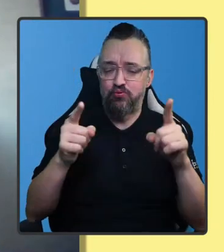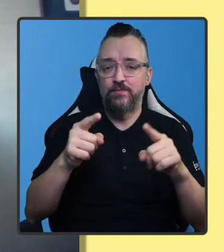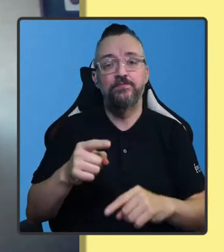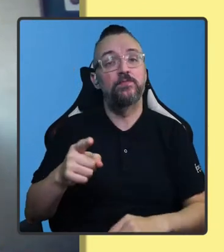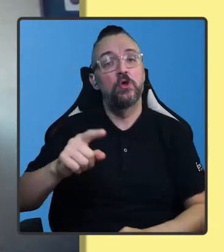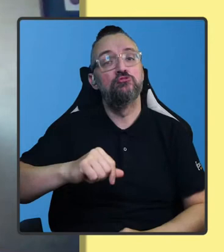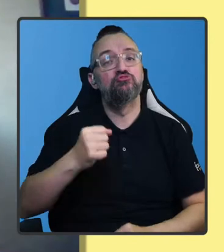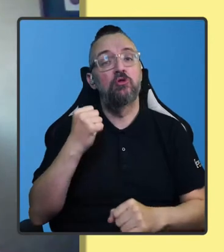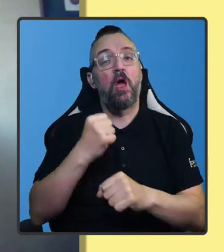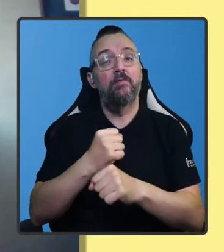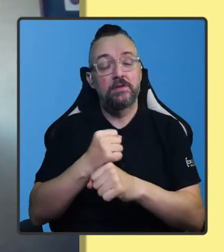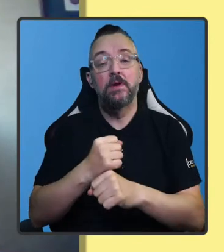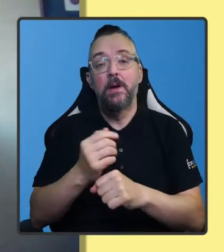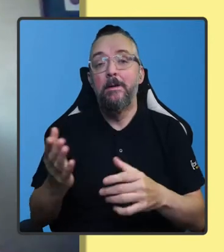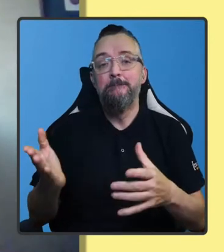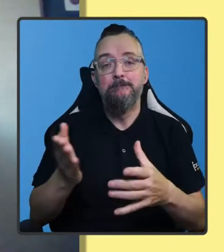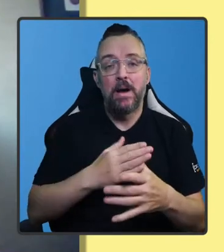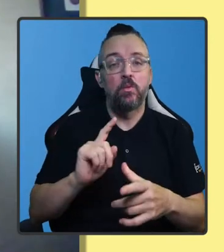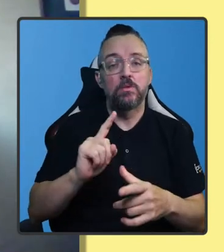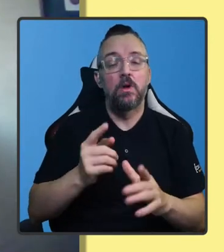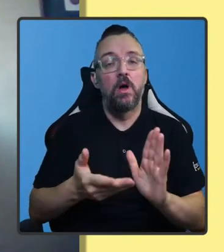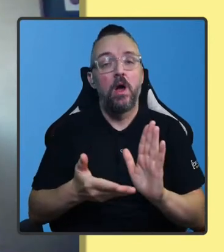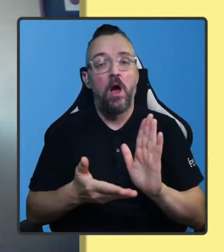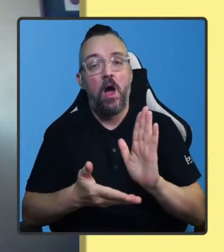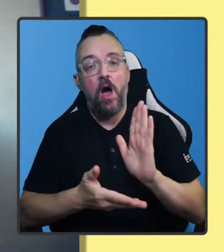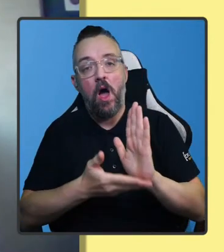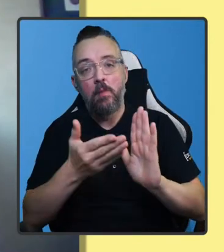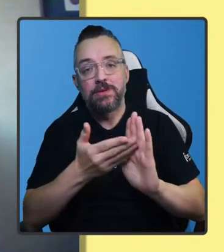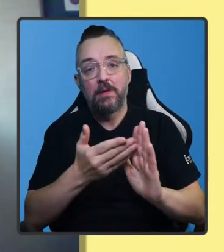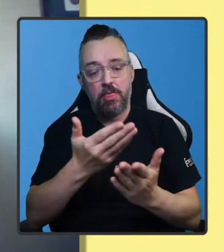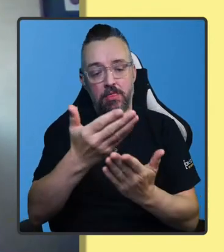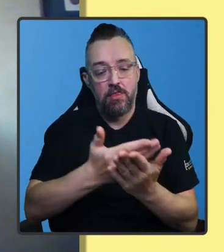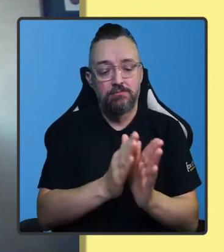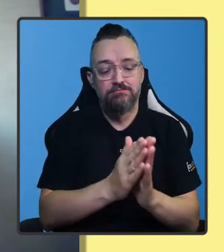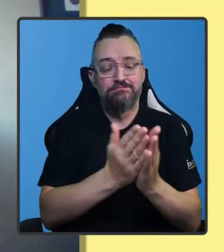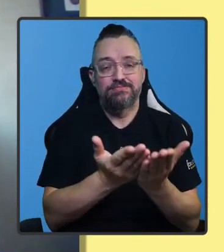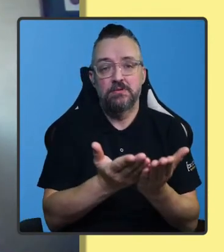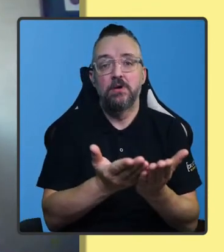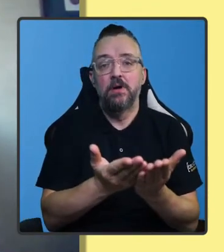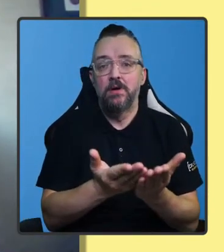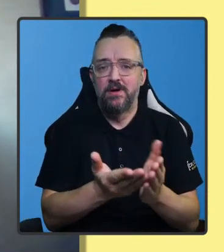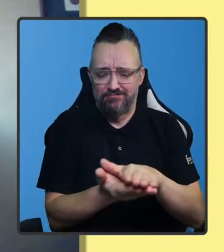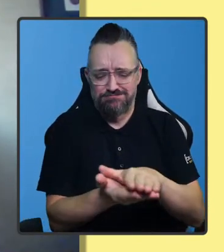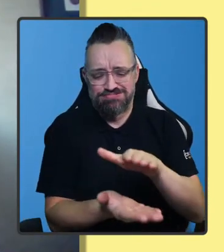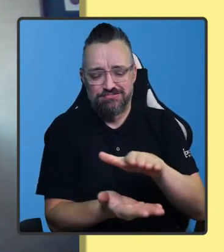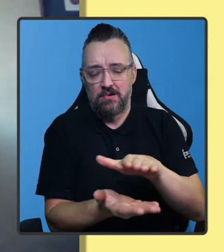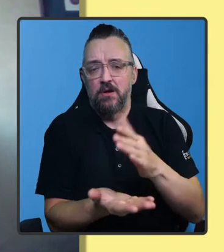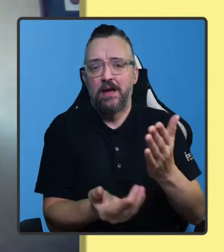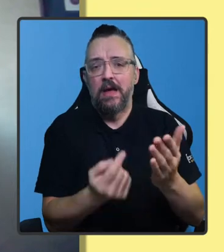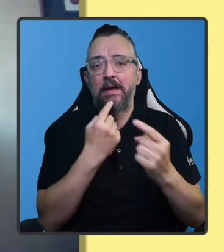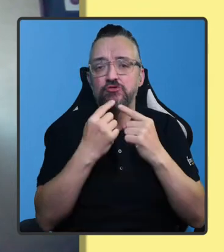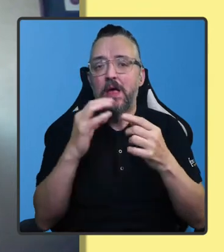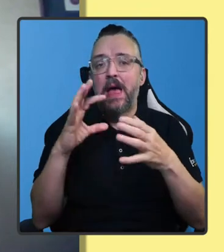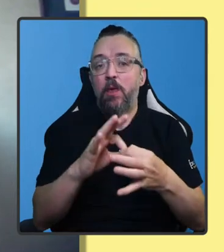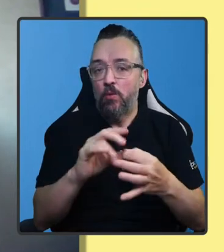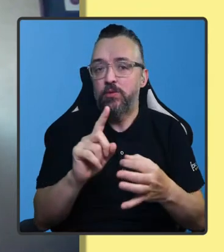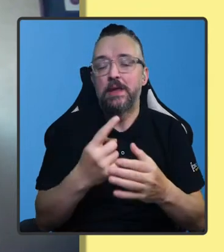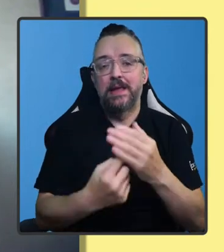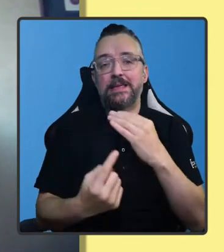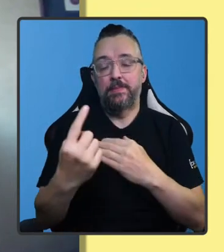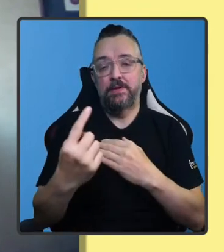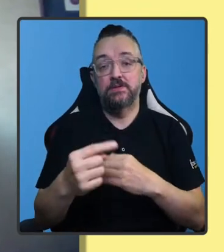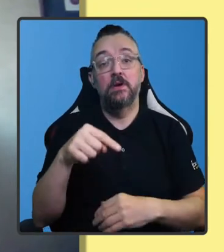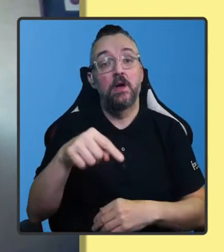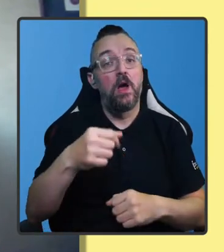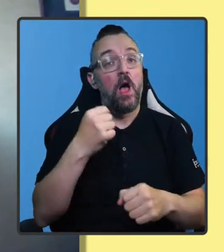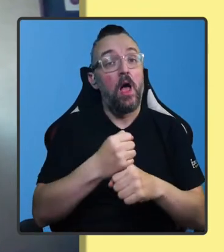its crucial work on an updated and detailed prospectus for independence. And that new government work will be essential